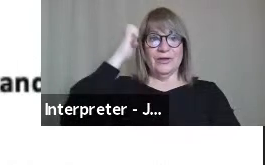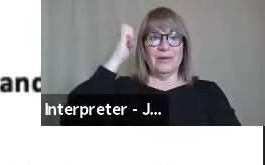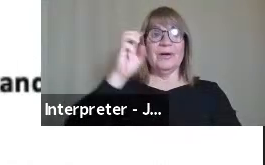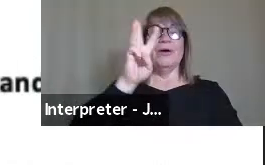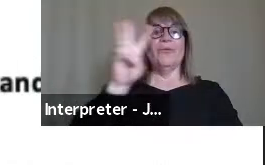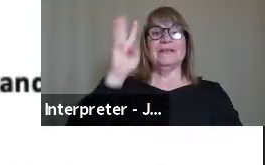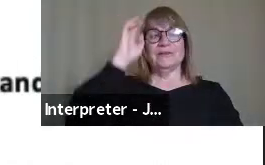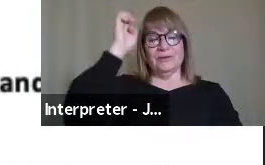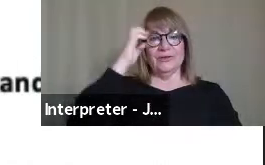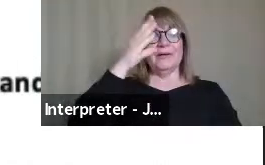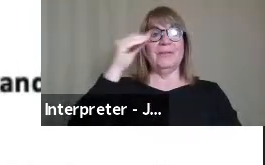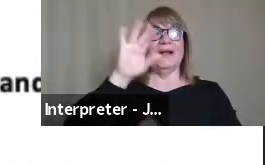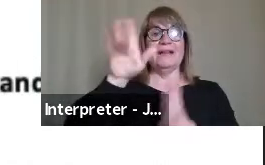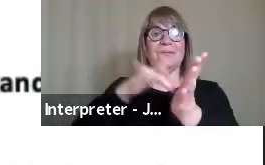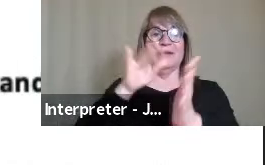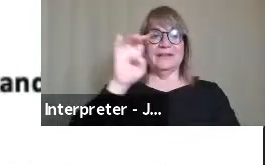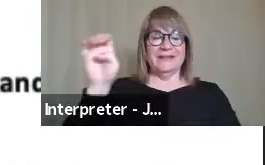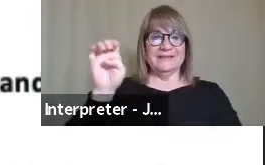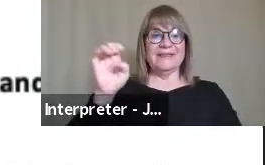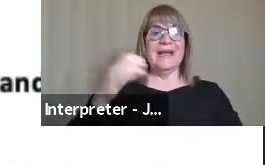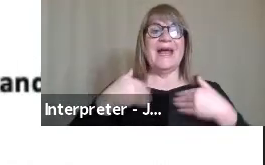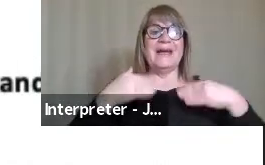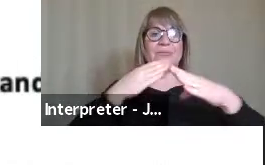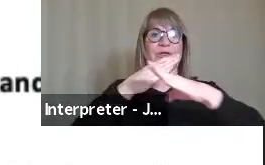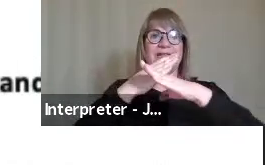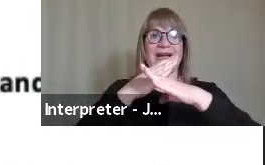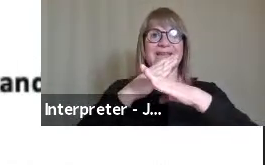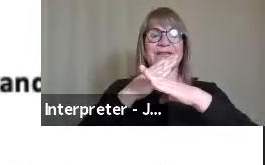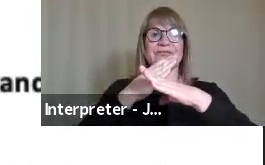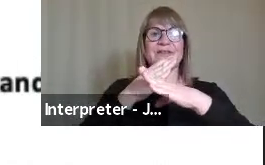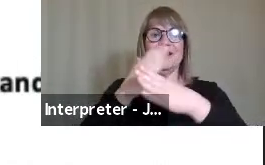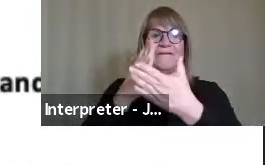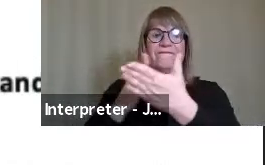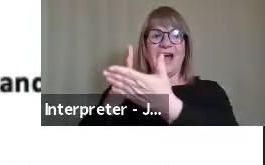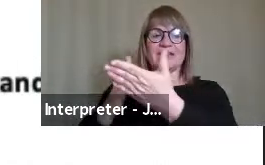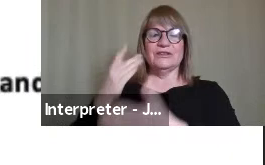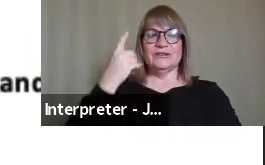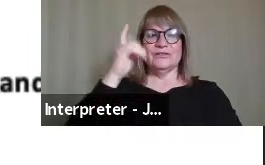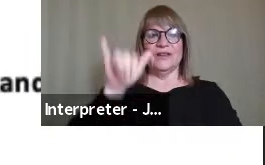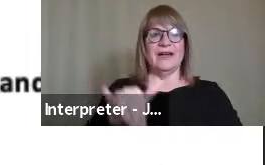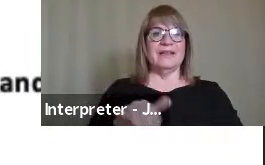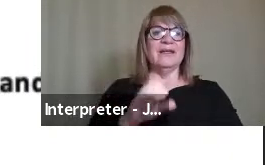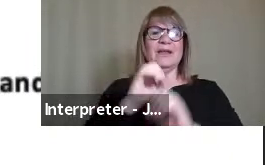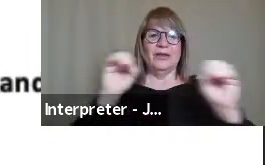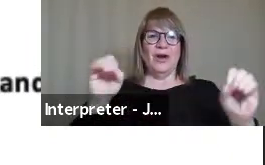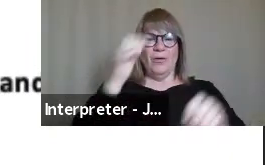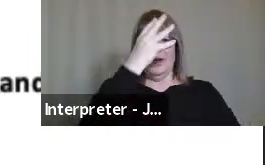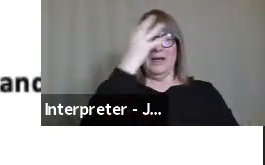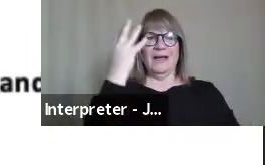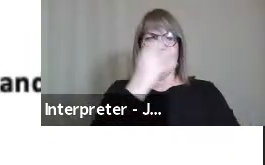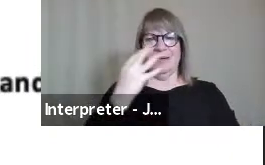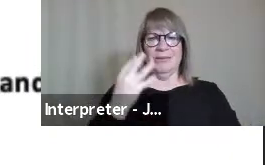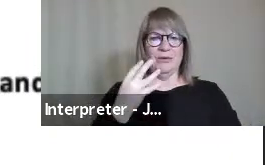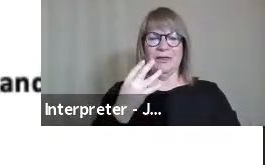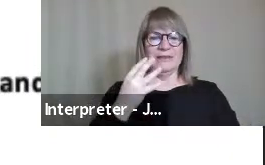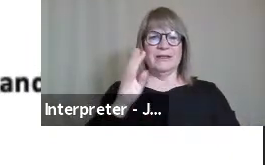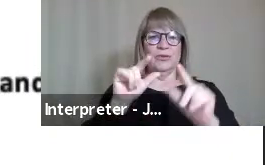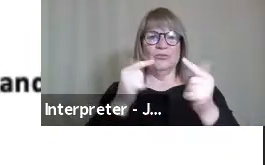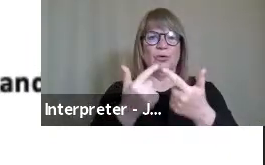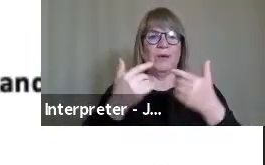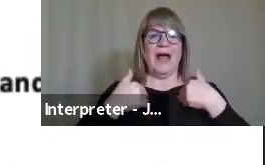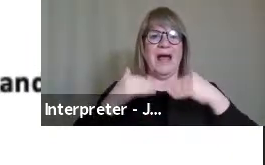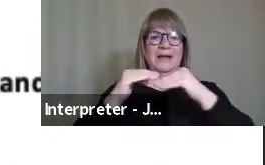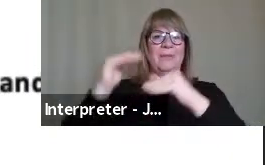factors for sterilization versus us-born boys and men no immigrant group for men and boys had a significant incident risk ratio greater than